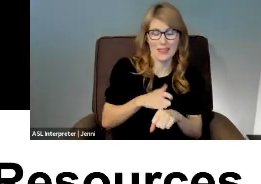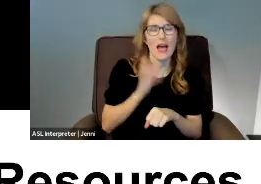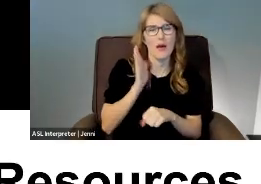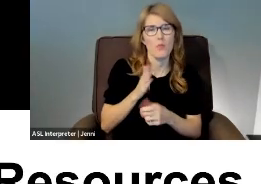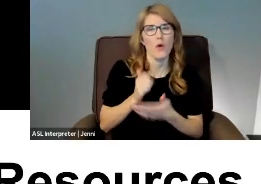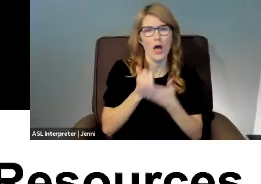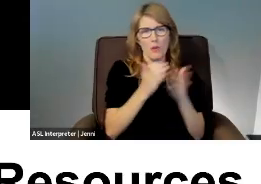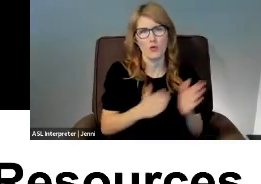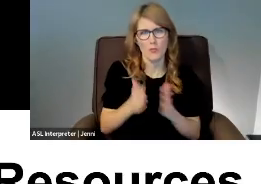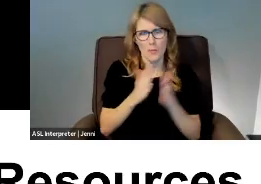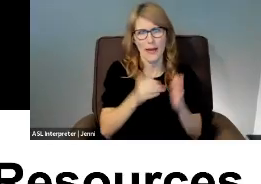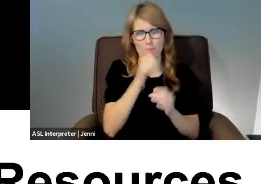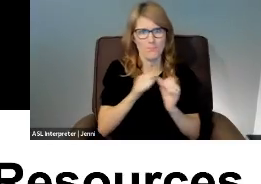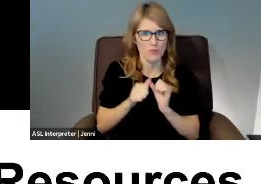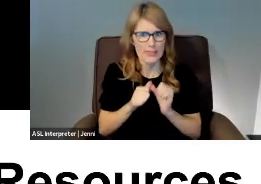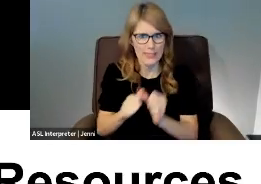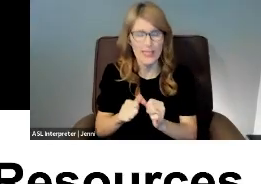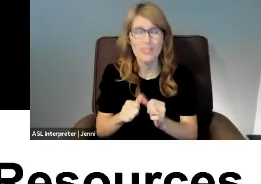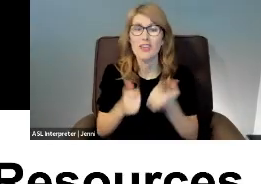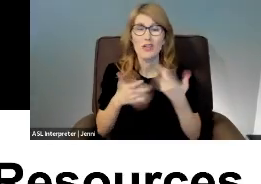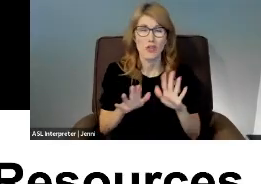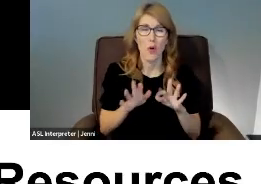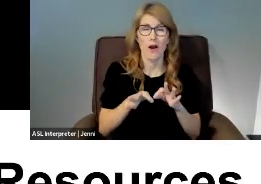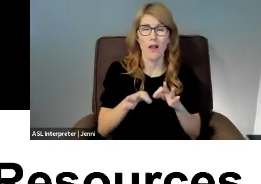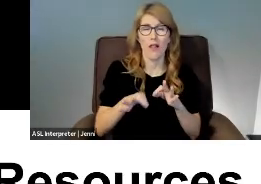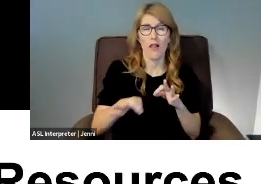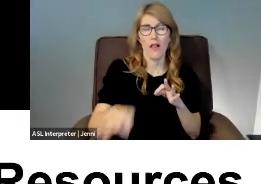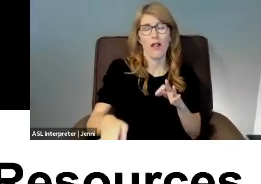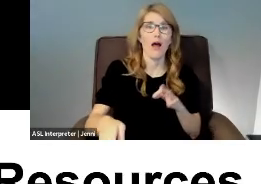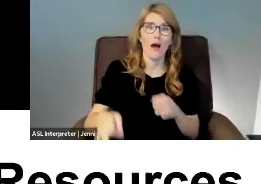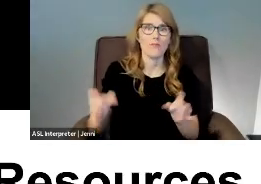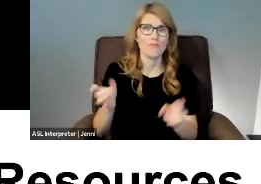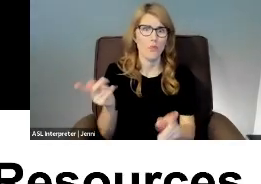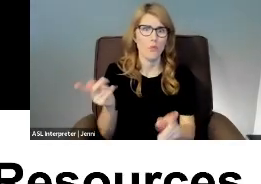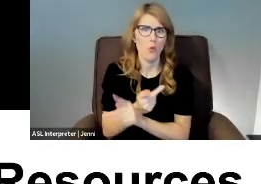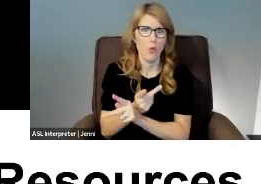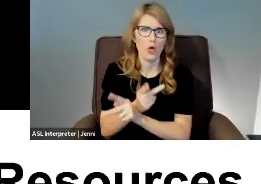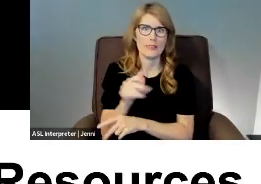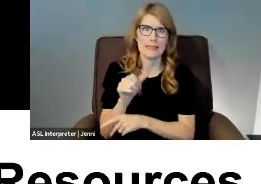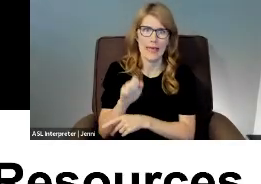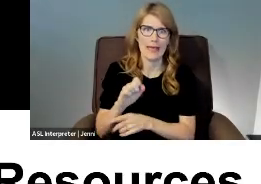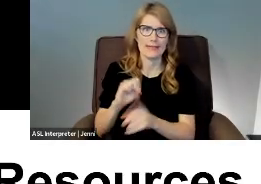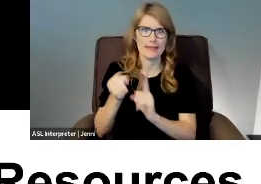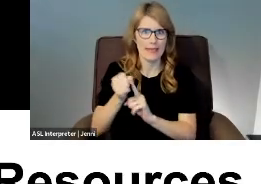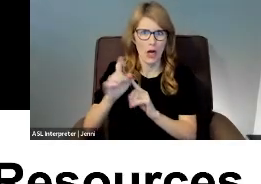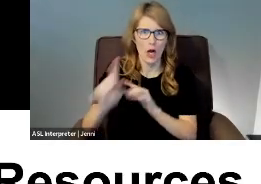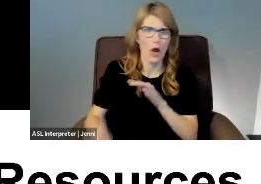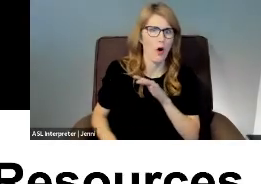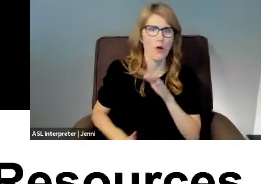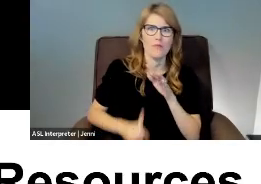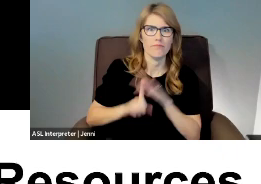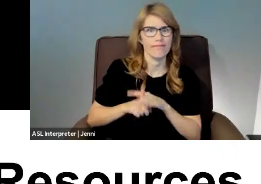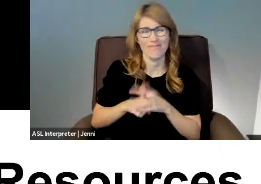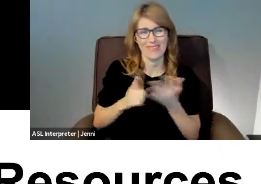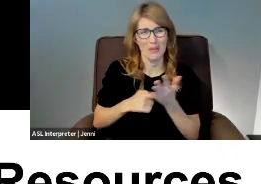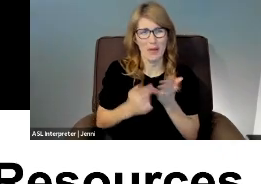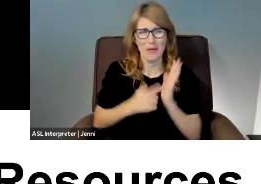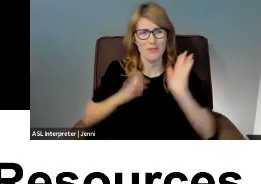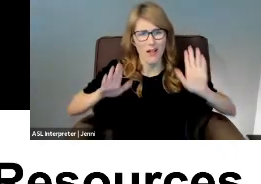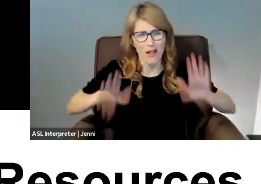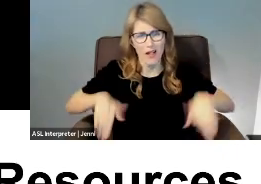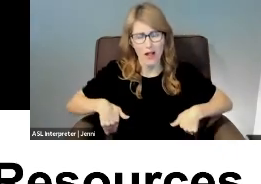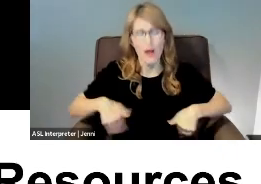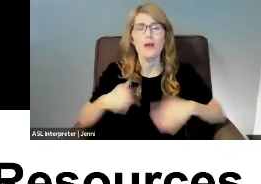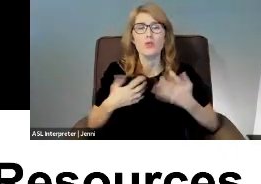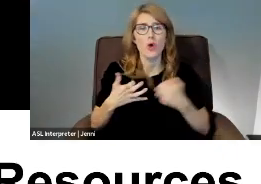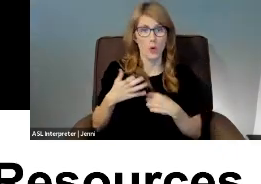resiliency. You don't want to wait until the worst case scenario happens because at that point it may be too late. We want you to leave this webinar understanding